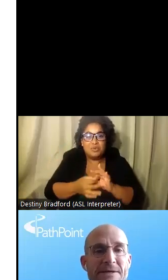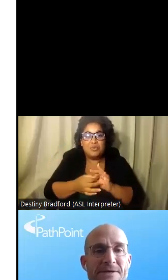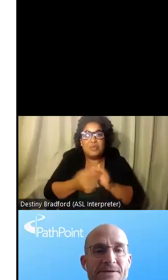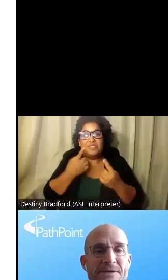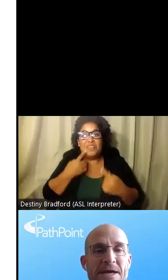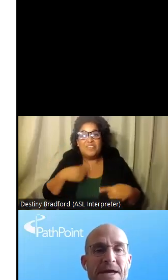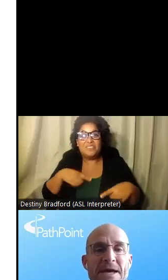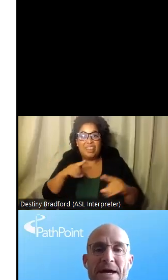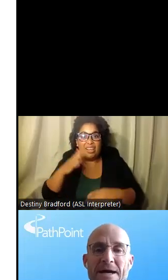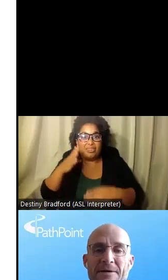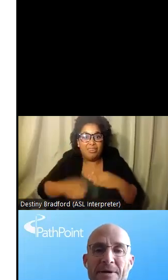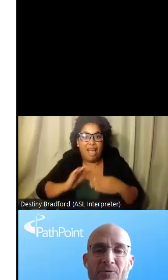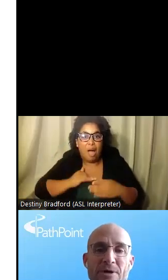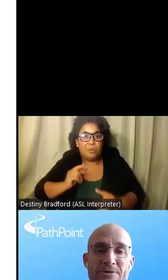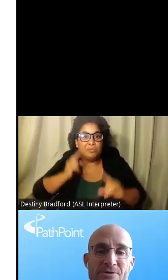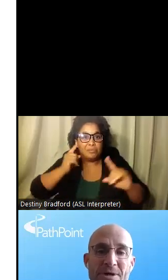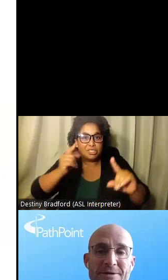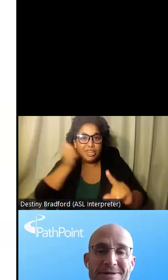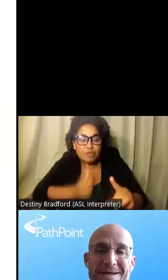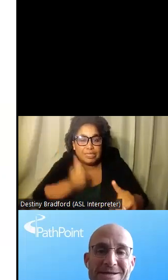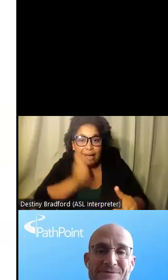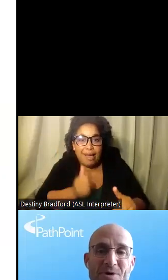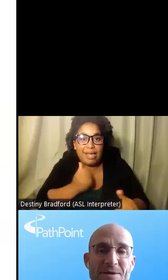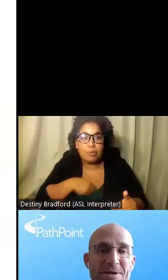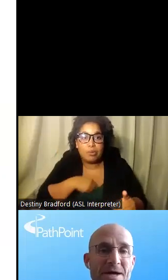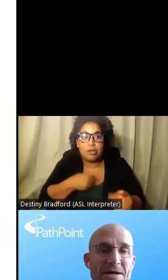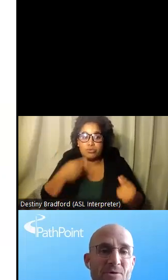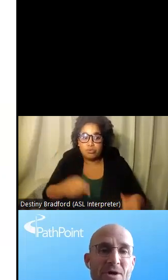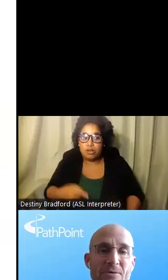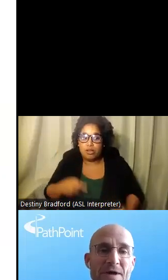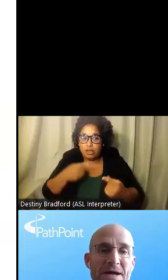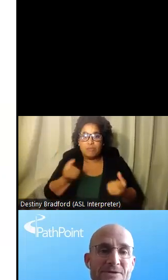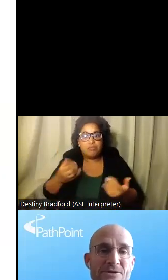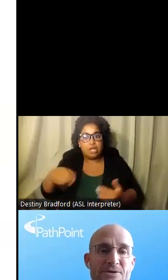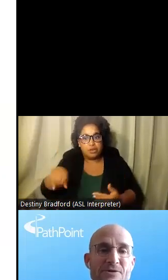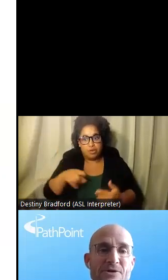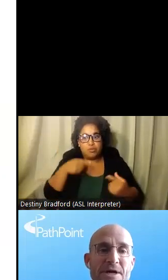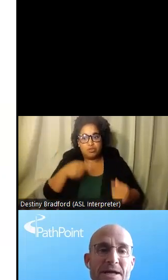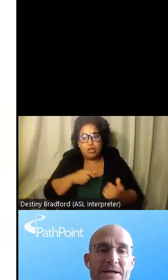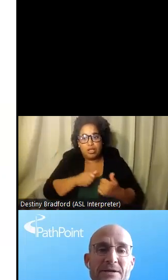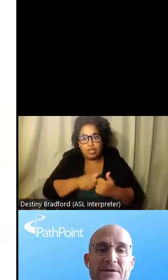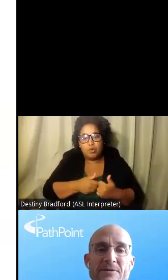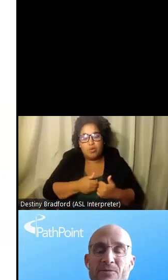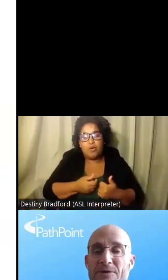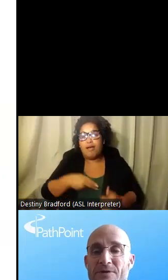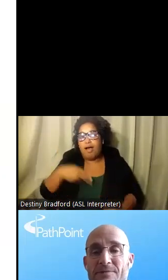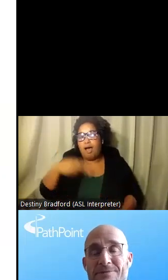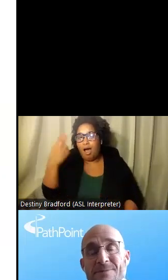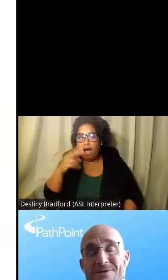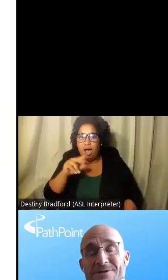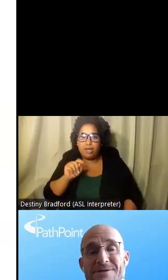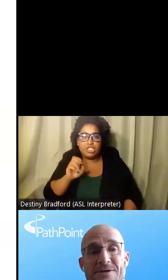daily basis. And we are struggling, as probably a lot of you are, with high turnover and